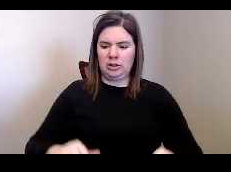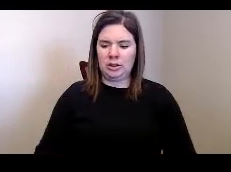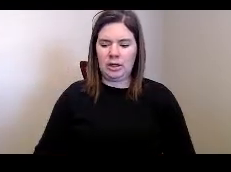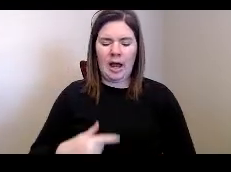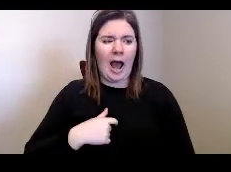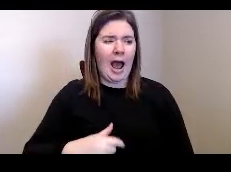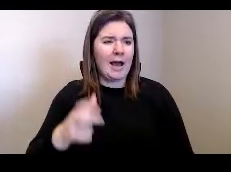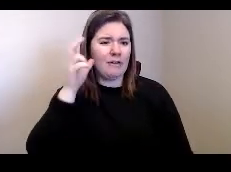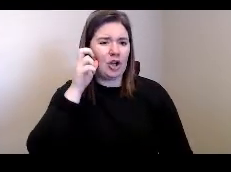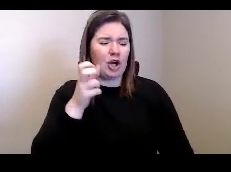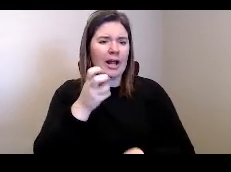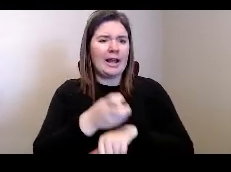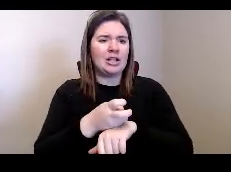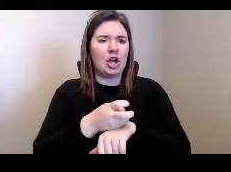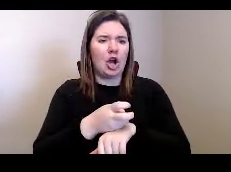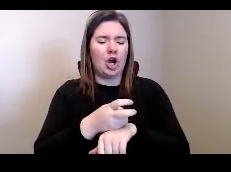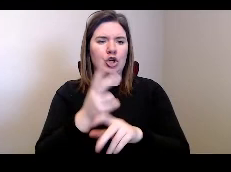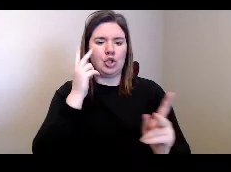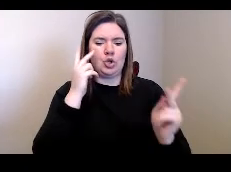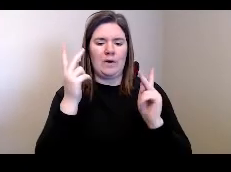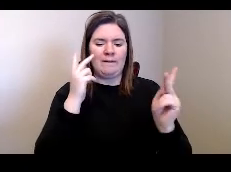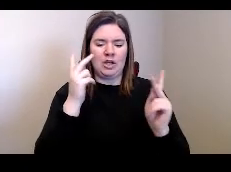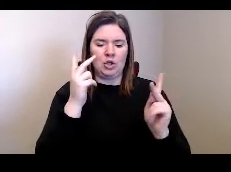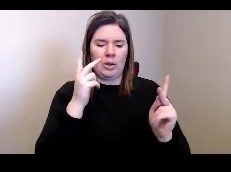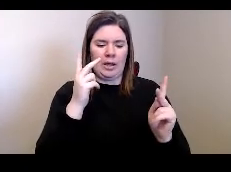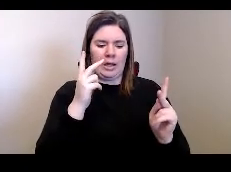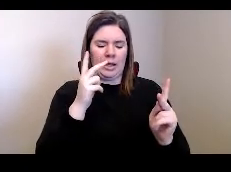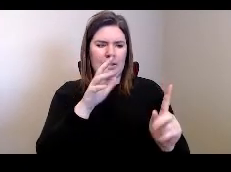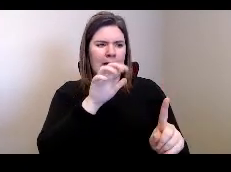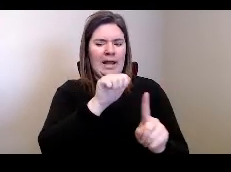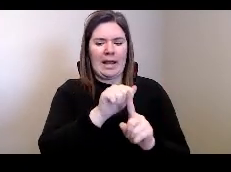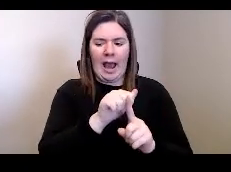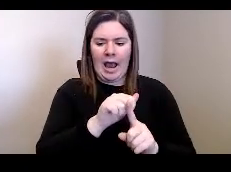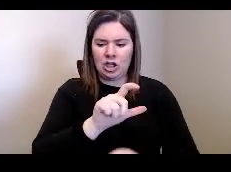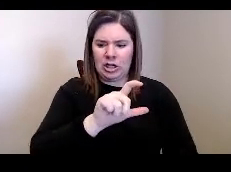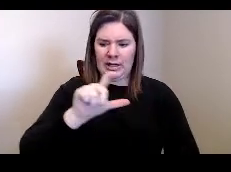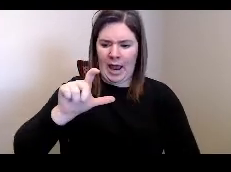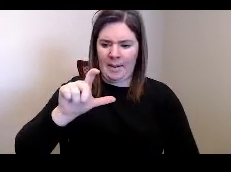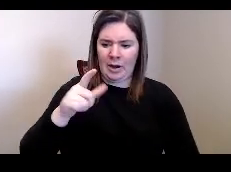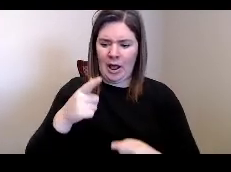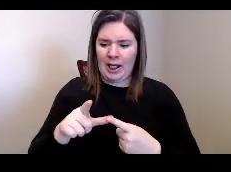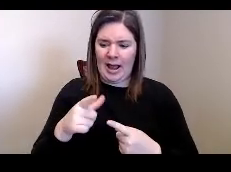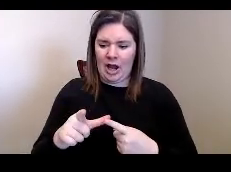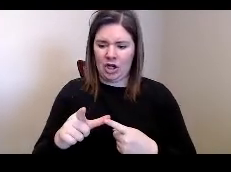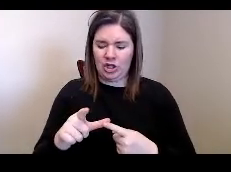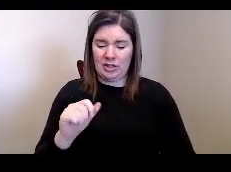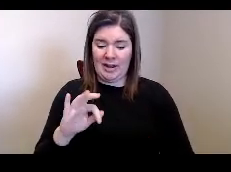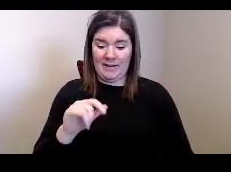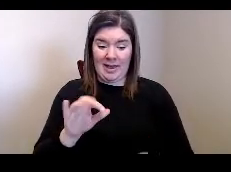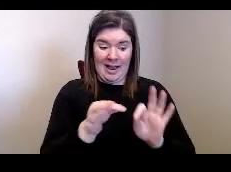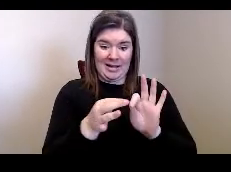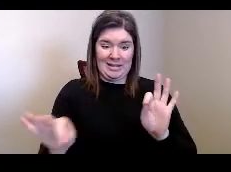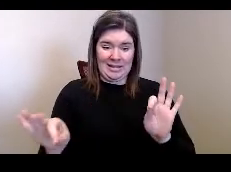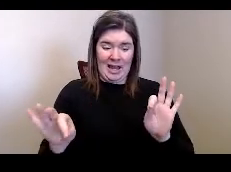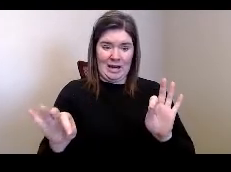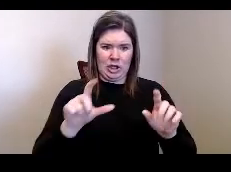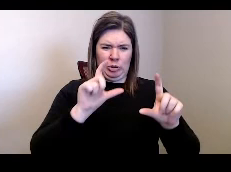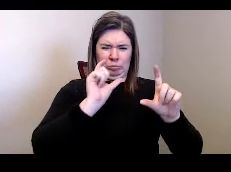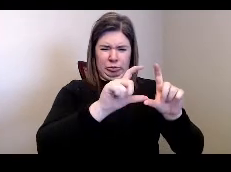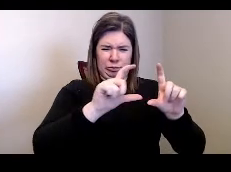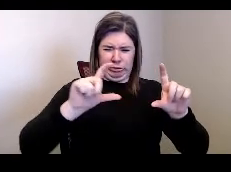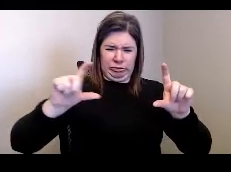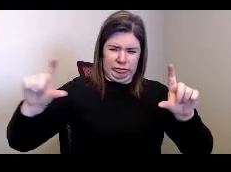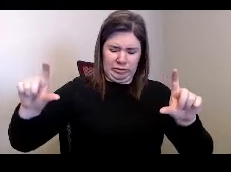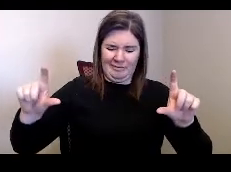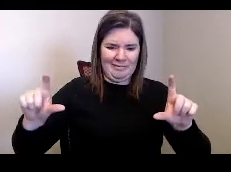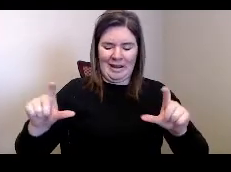to visually distinguish capital letters, making all caps sentences less accessible. And the question